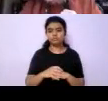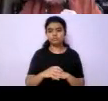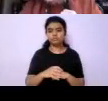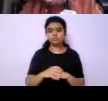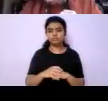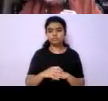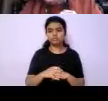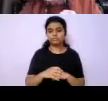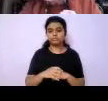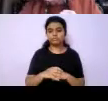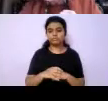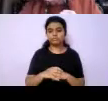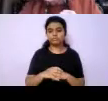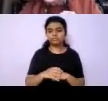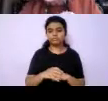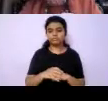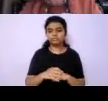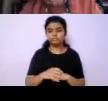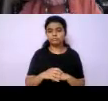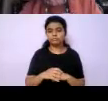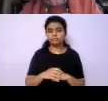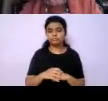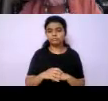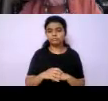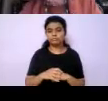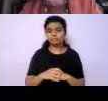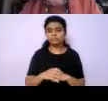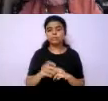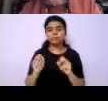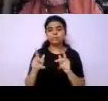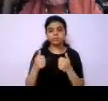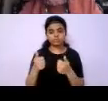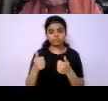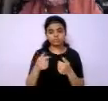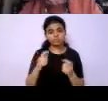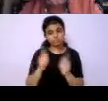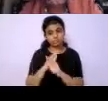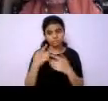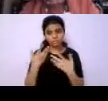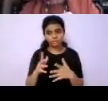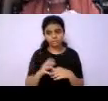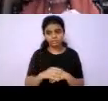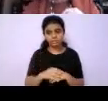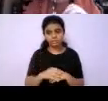much. Oh, okay. Are we okay now? Okay.